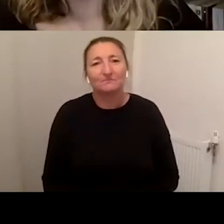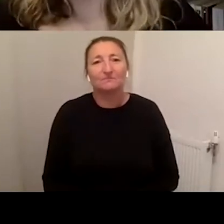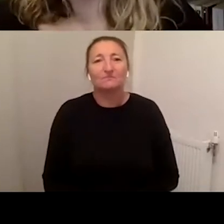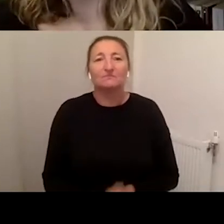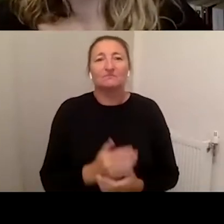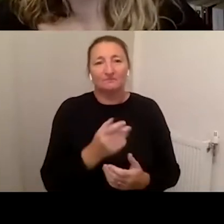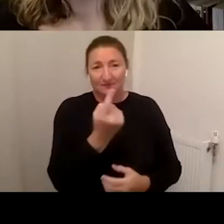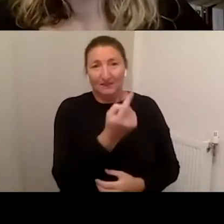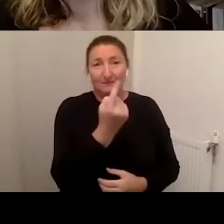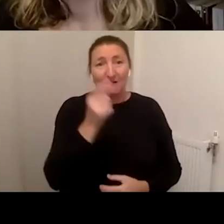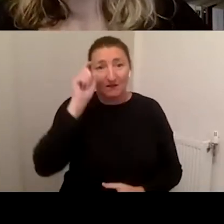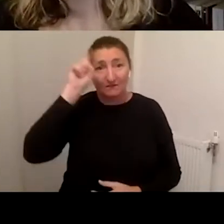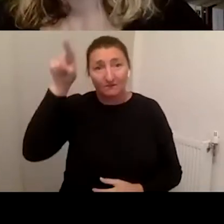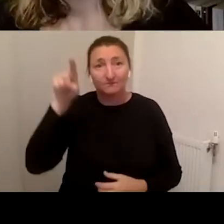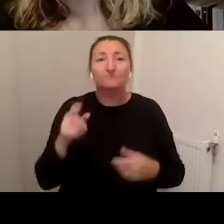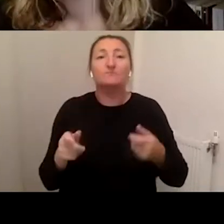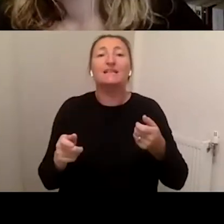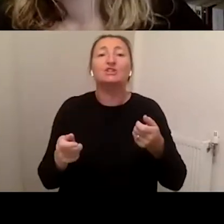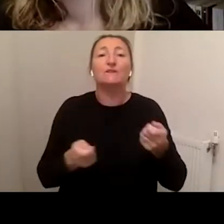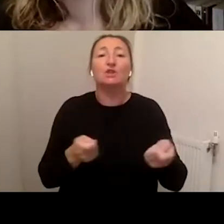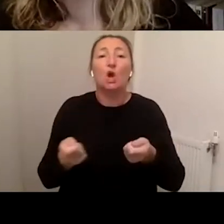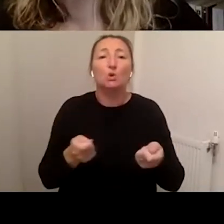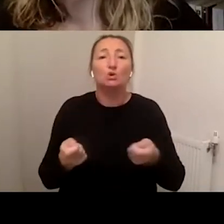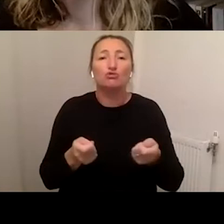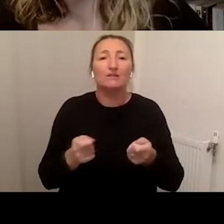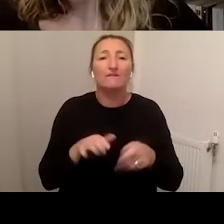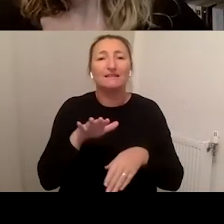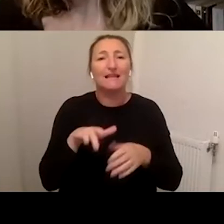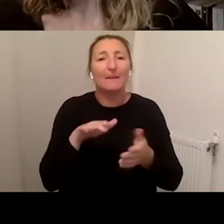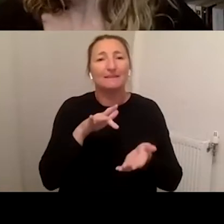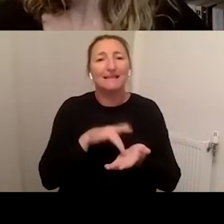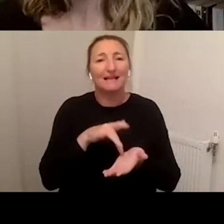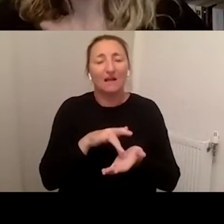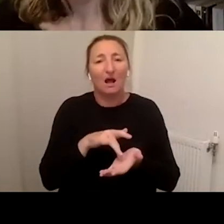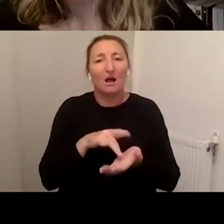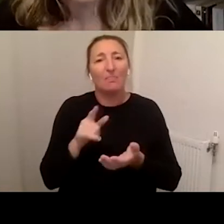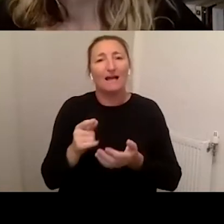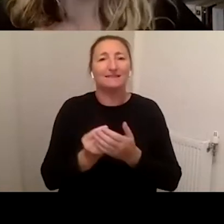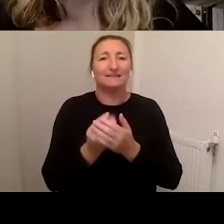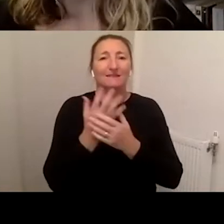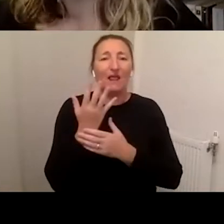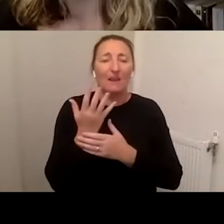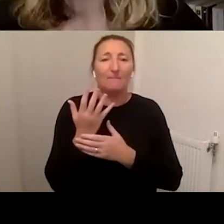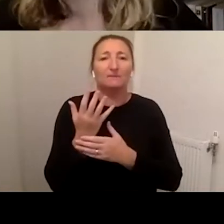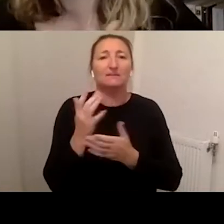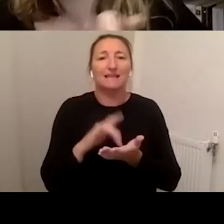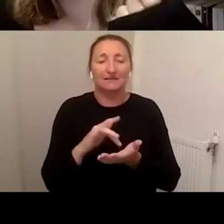he co-directs the ESRC STEP Centre, which thinks about development issues, and published widely on